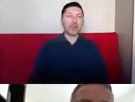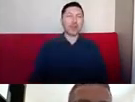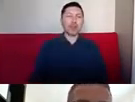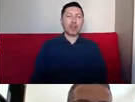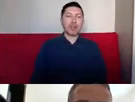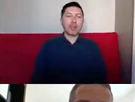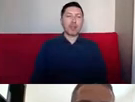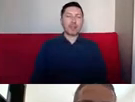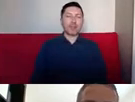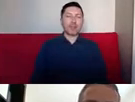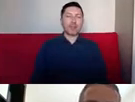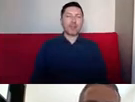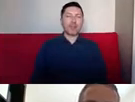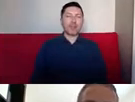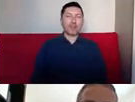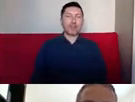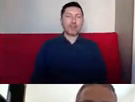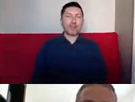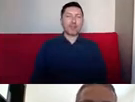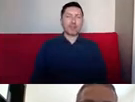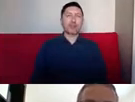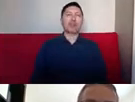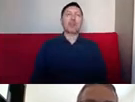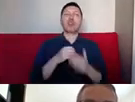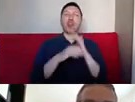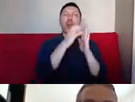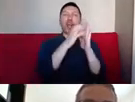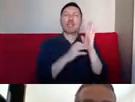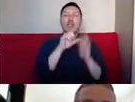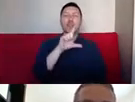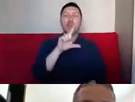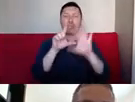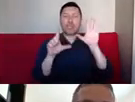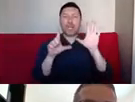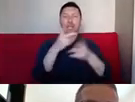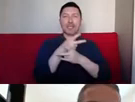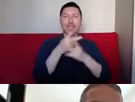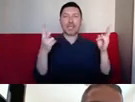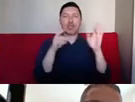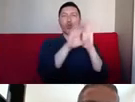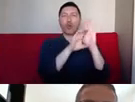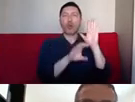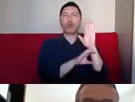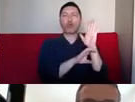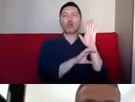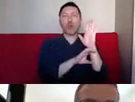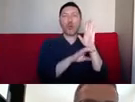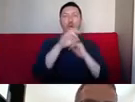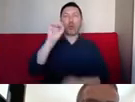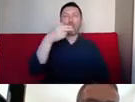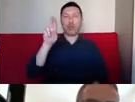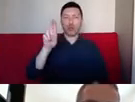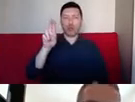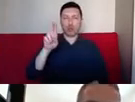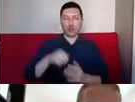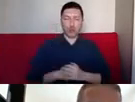provided in the UN Convention on the Rights of Persons with Disabilities, in the UNCRPD. In particular,